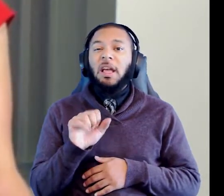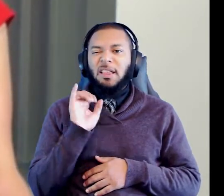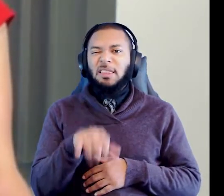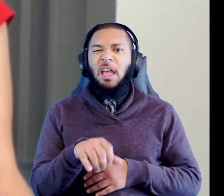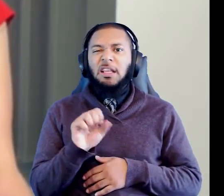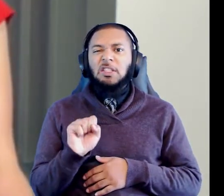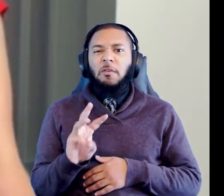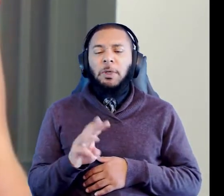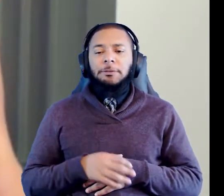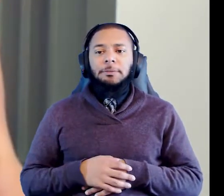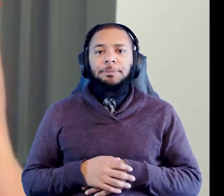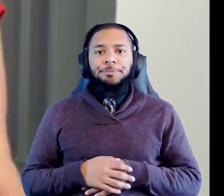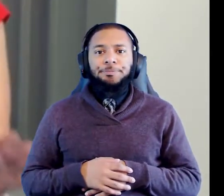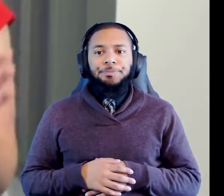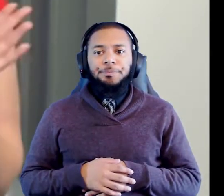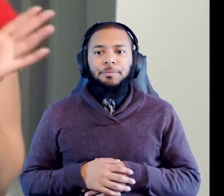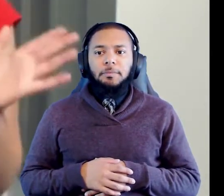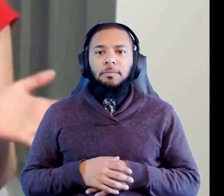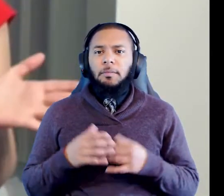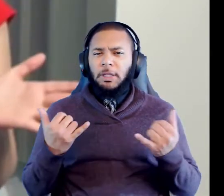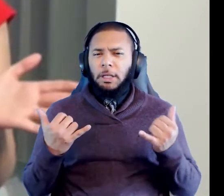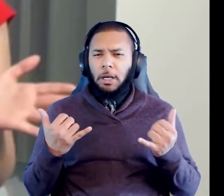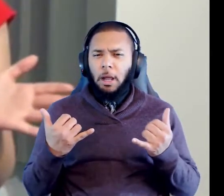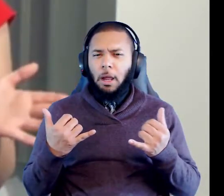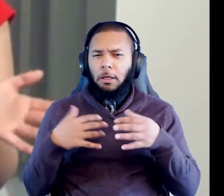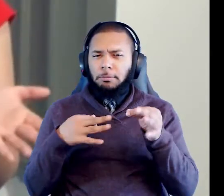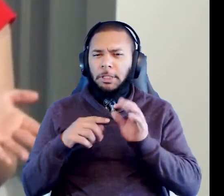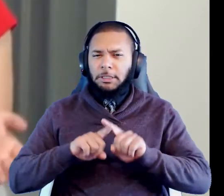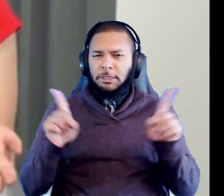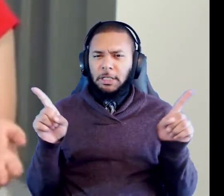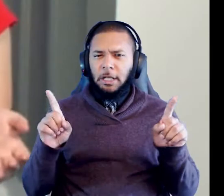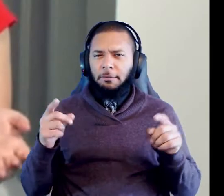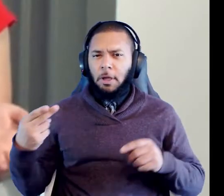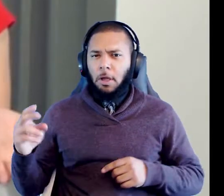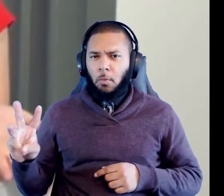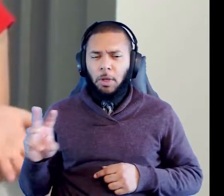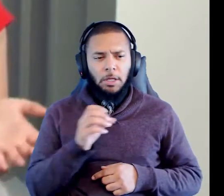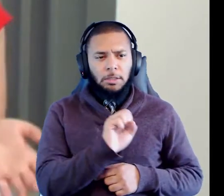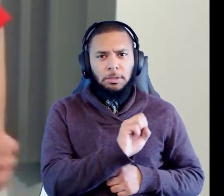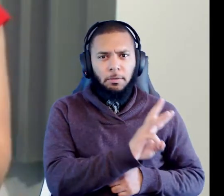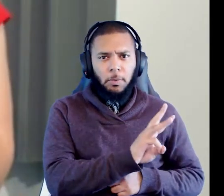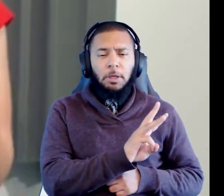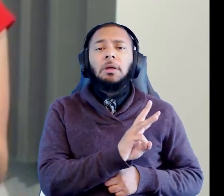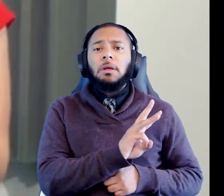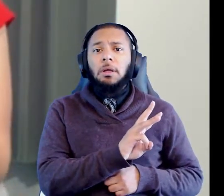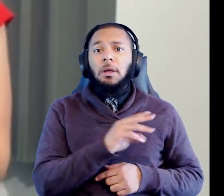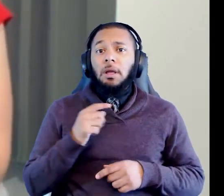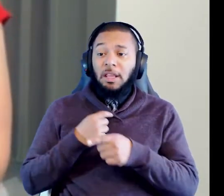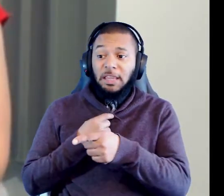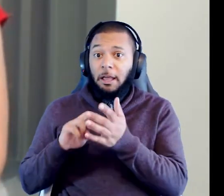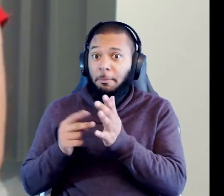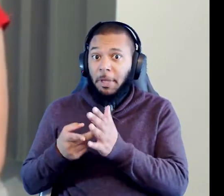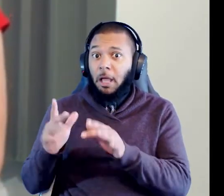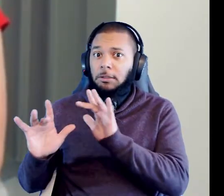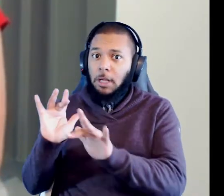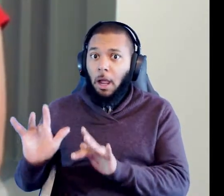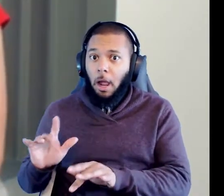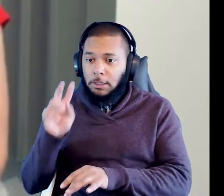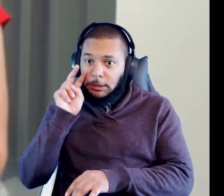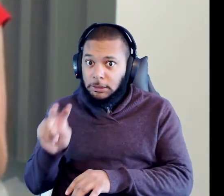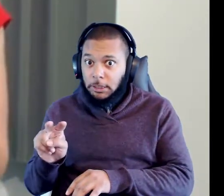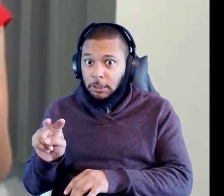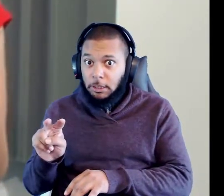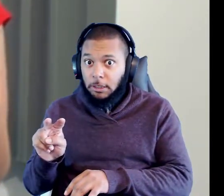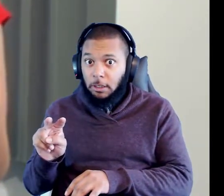talking about the difference between that hardware and that software we said that hardware remember are the things that you can touch the things that you can see